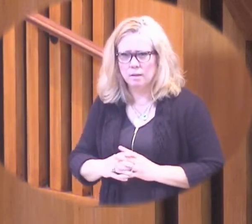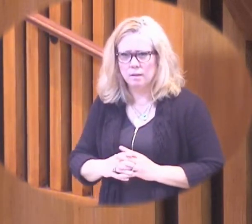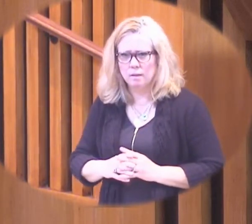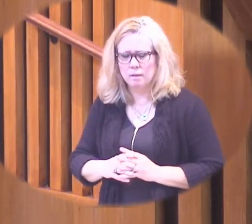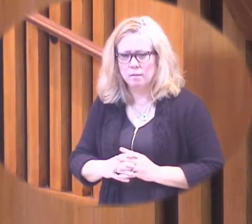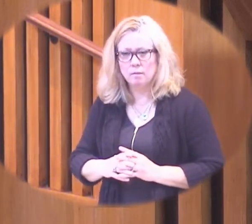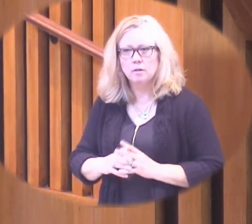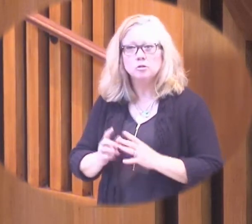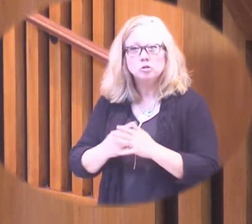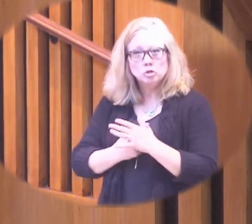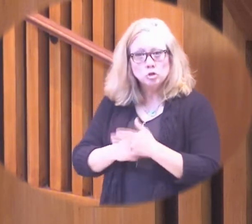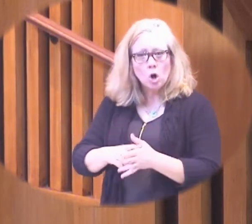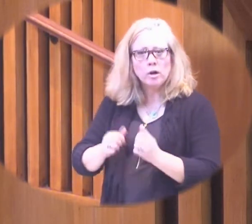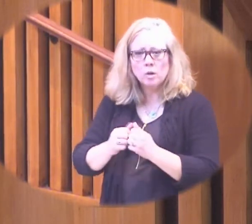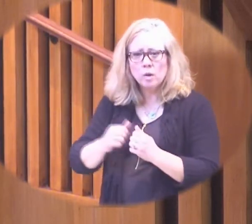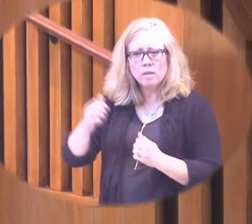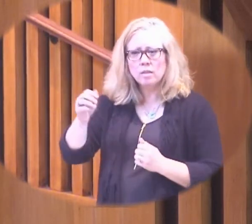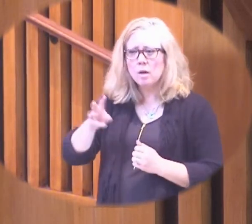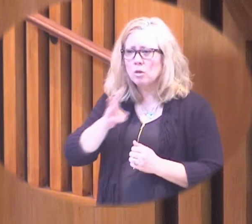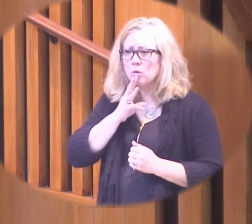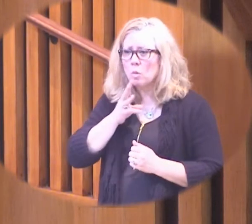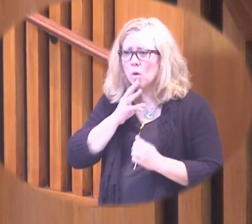Beginning with the water of baptism.